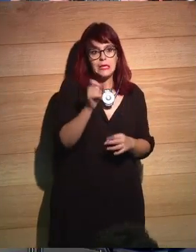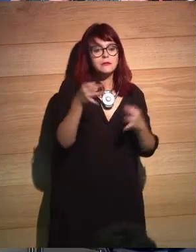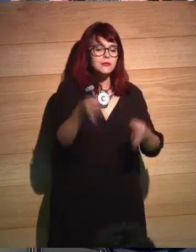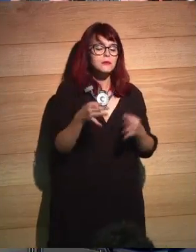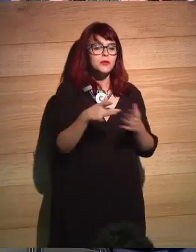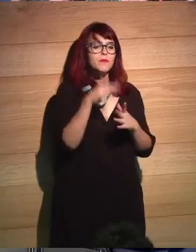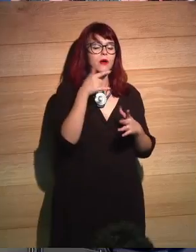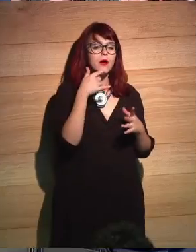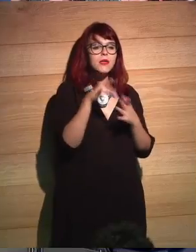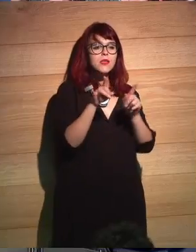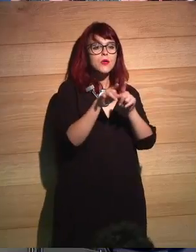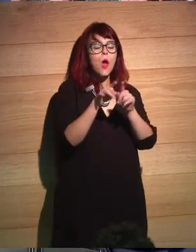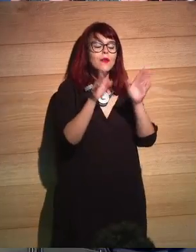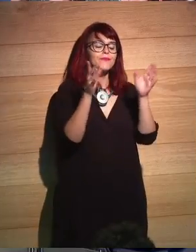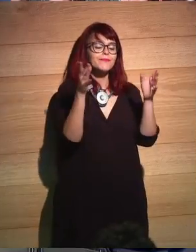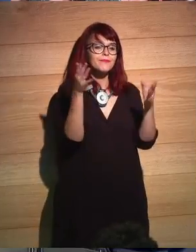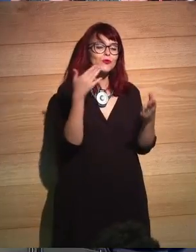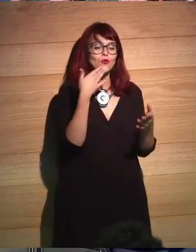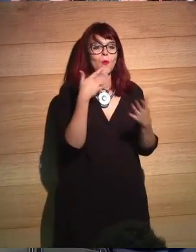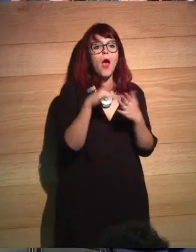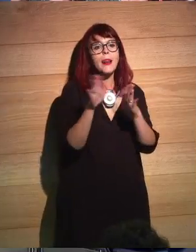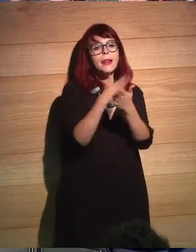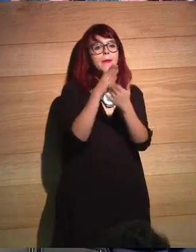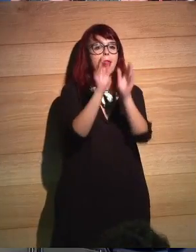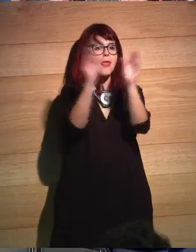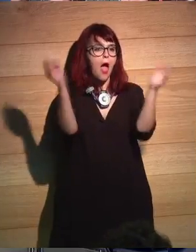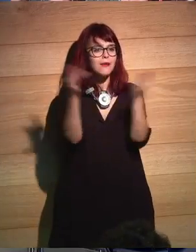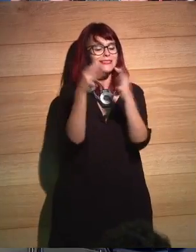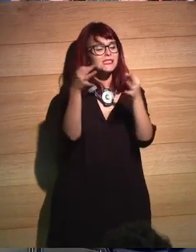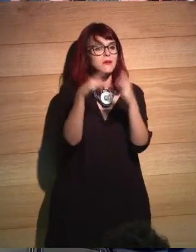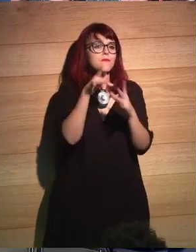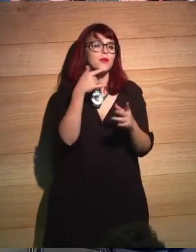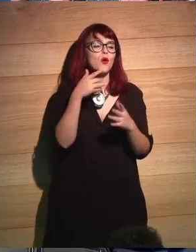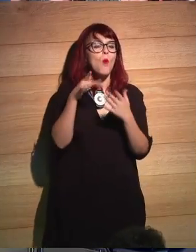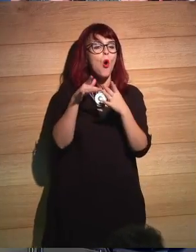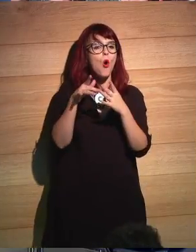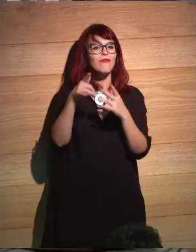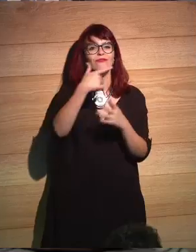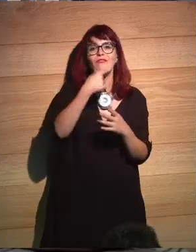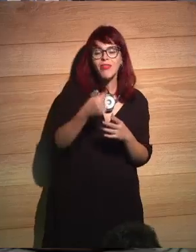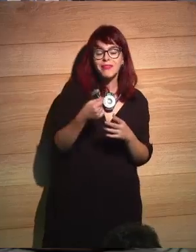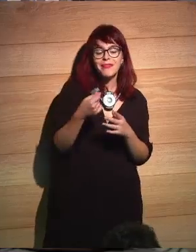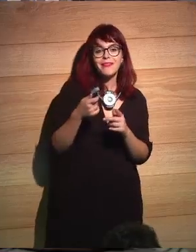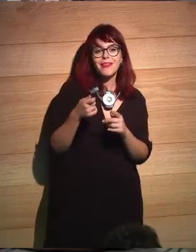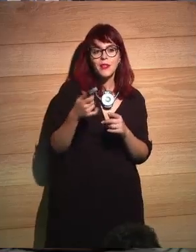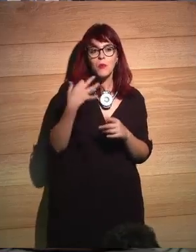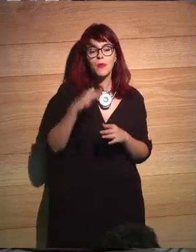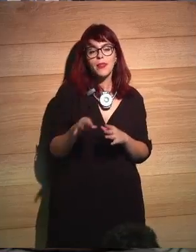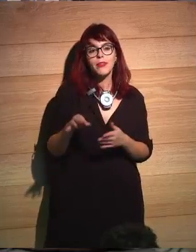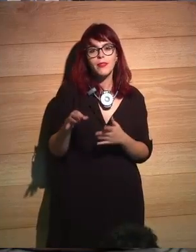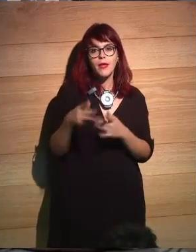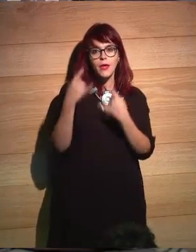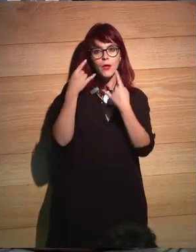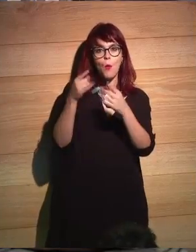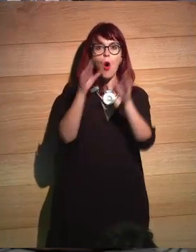many cliches and labels and putting certain books in certain shelves, in order to